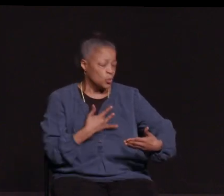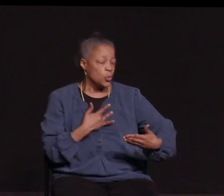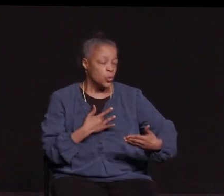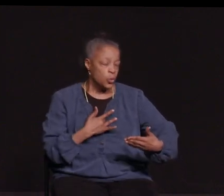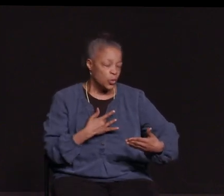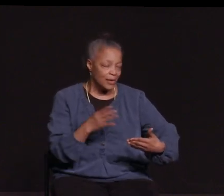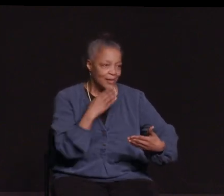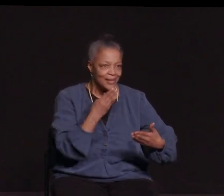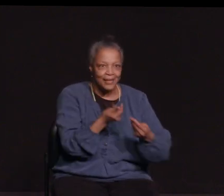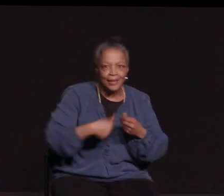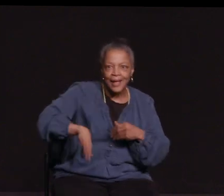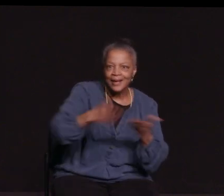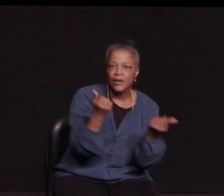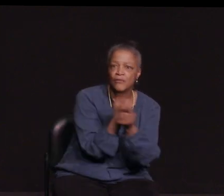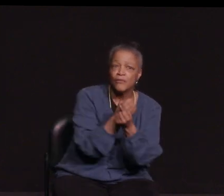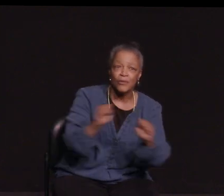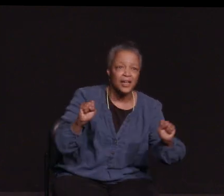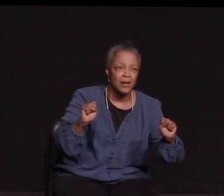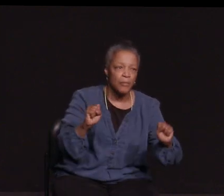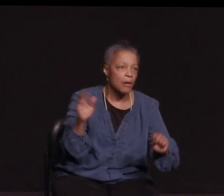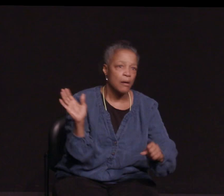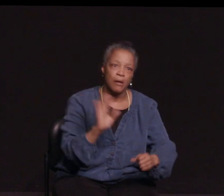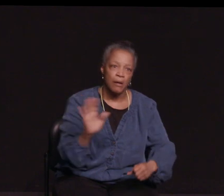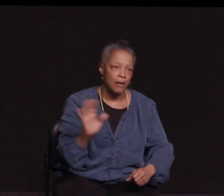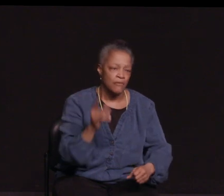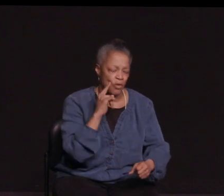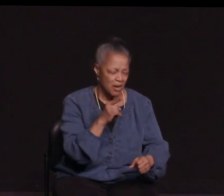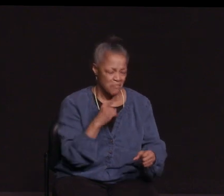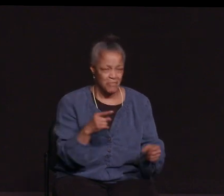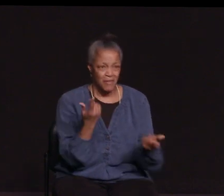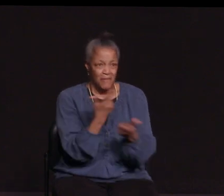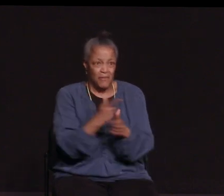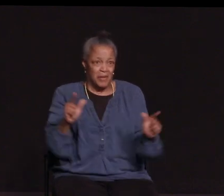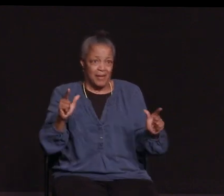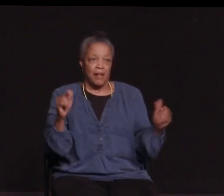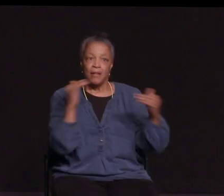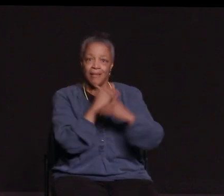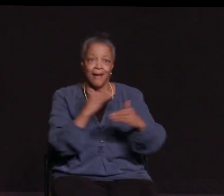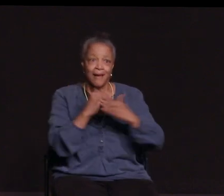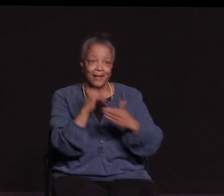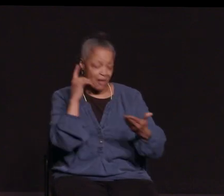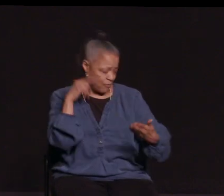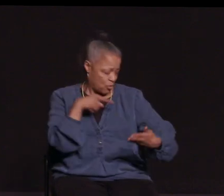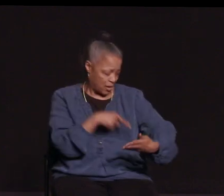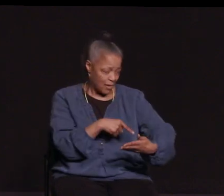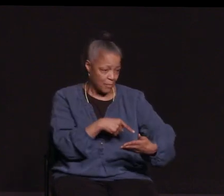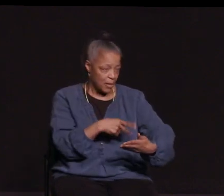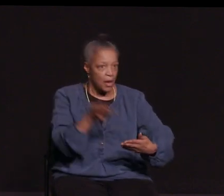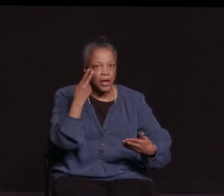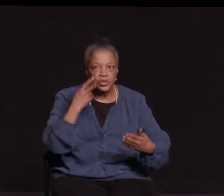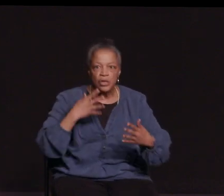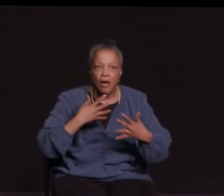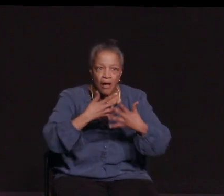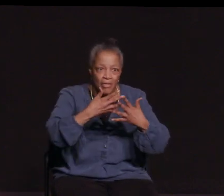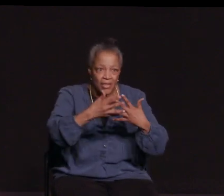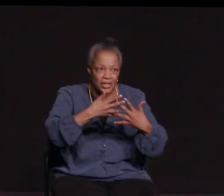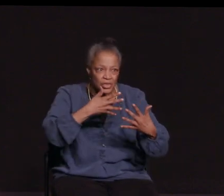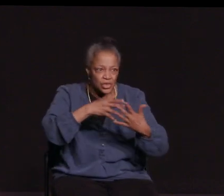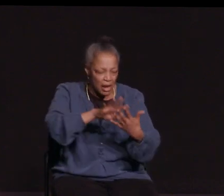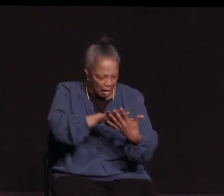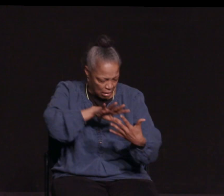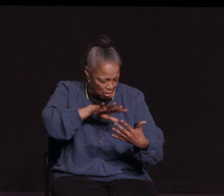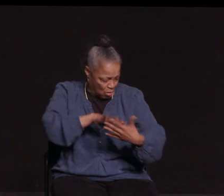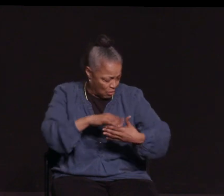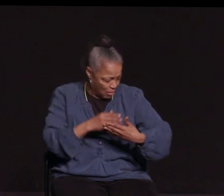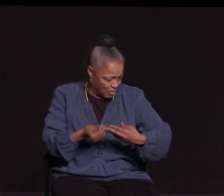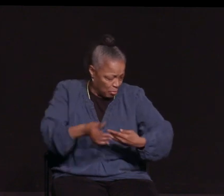whose freedom is to us a mockery and whose liberty a lie. I saw the shadow of the veil as it passed over my